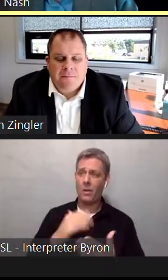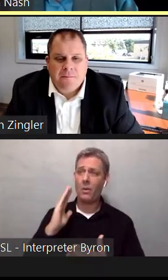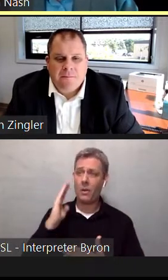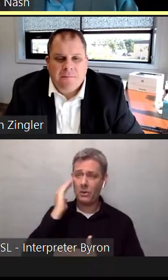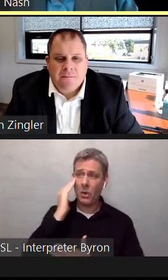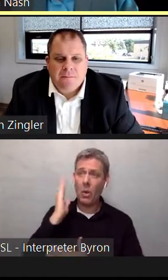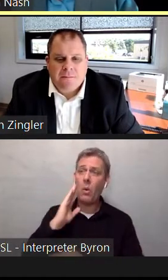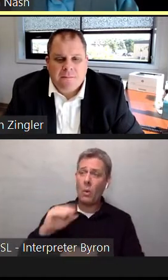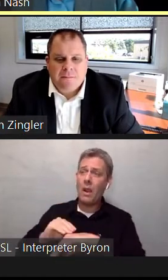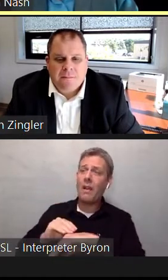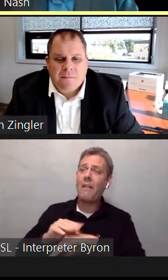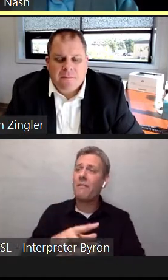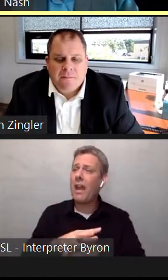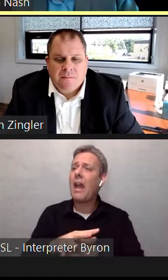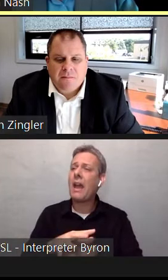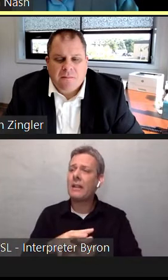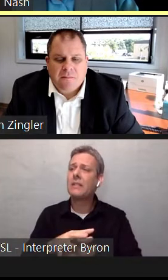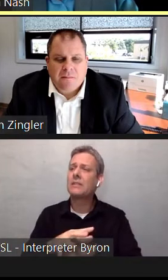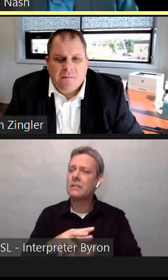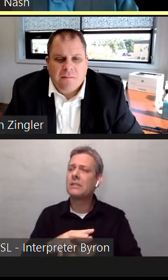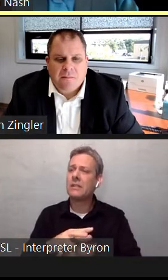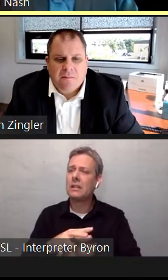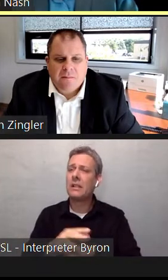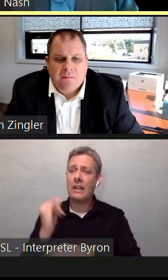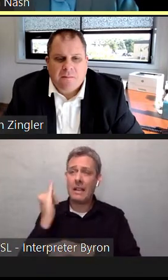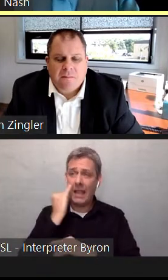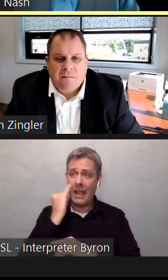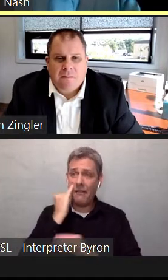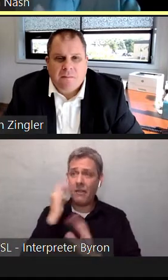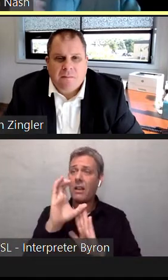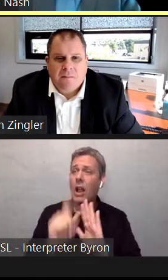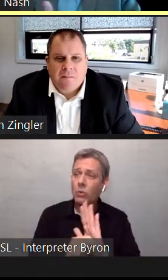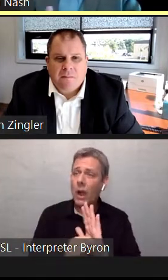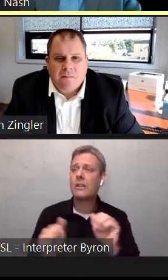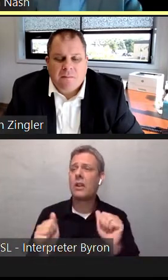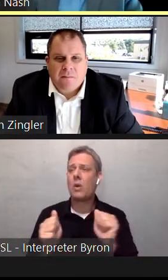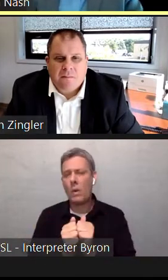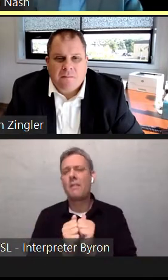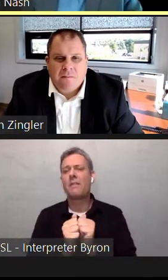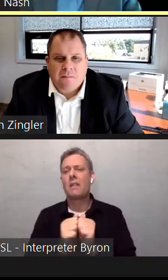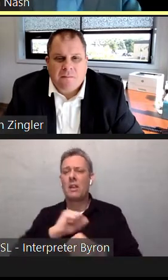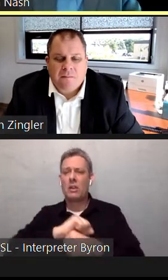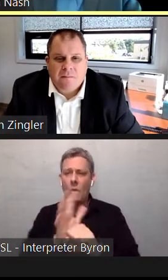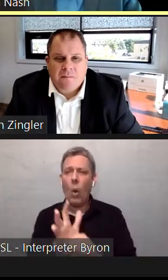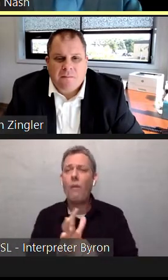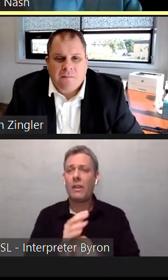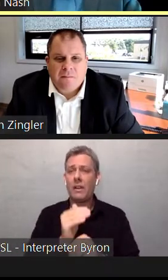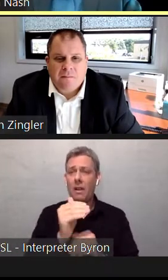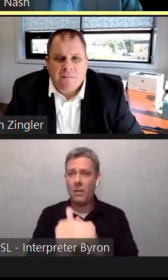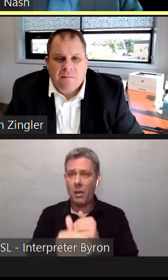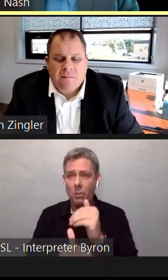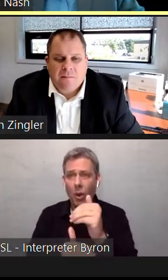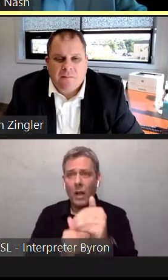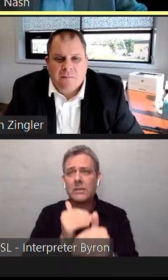negative effect or an adverse effect on if you contracted COVID-19 in the process. So there's some work there that we have to